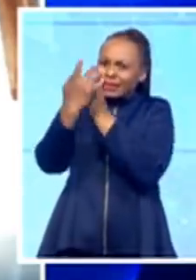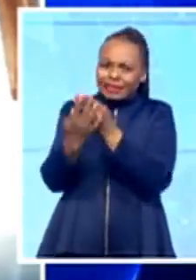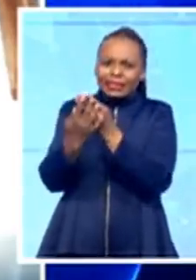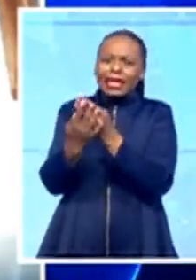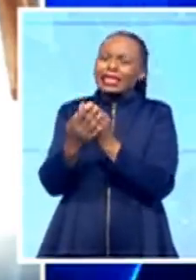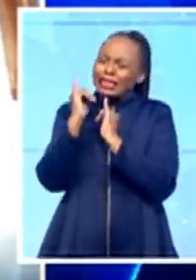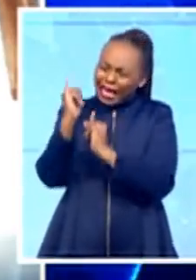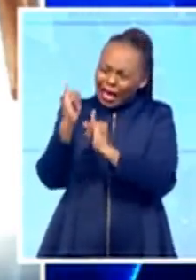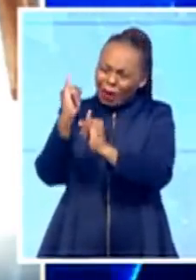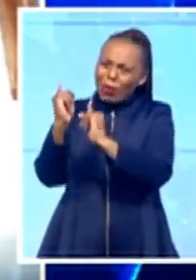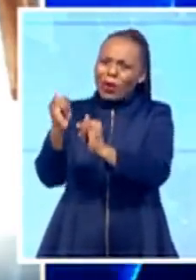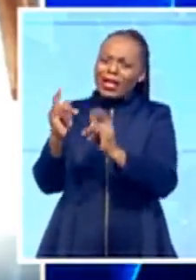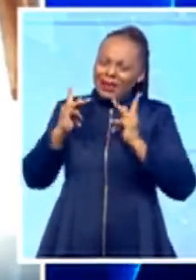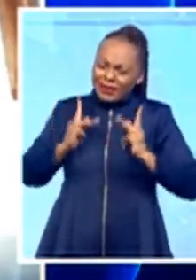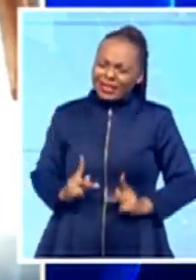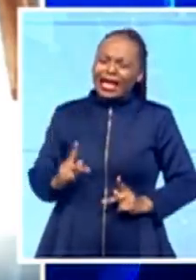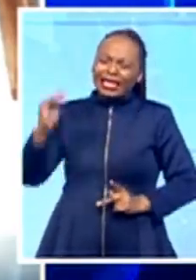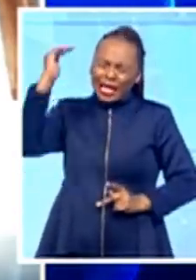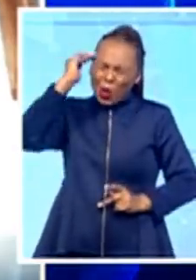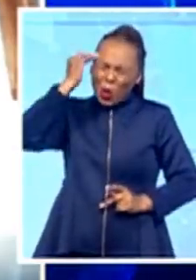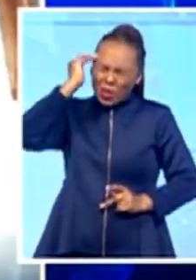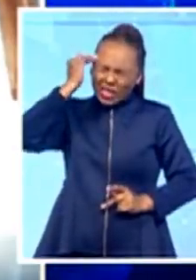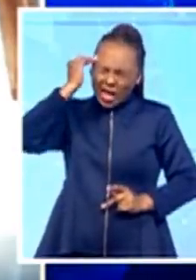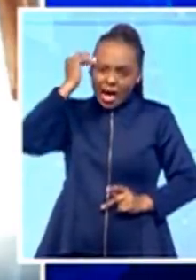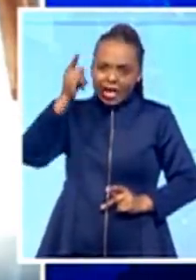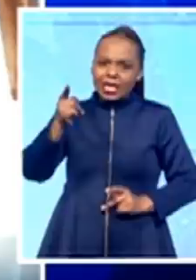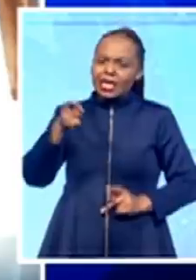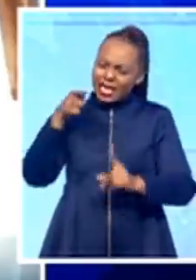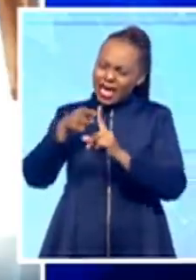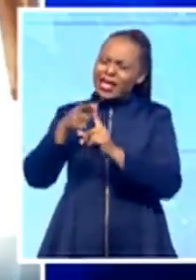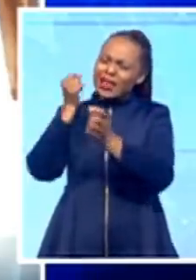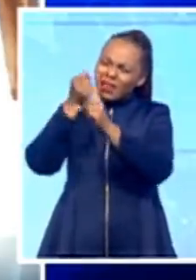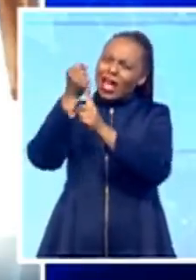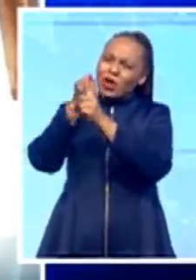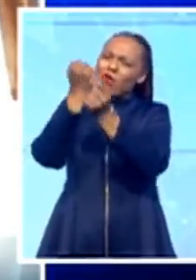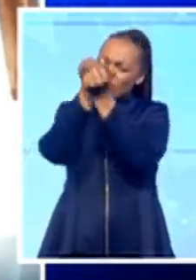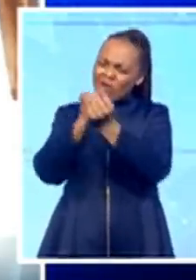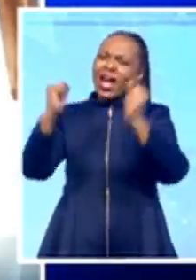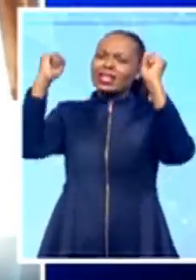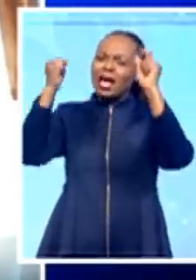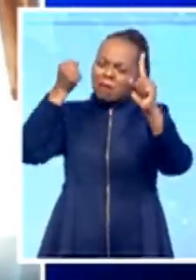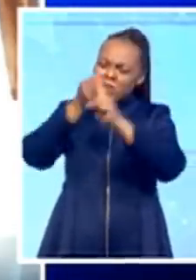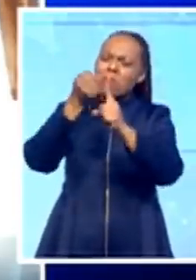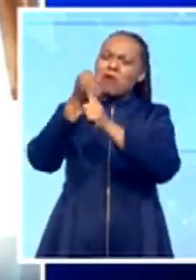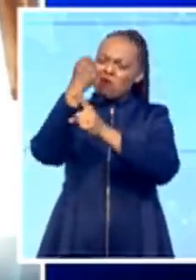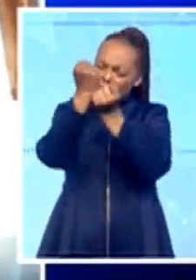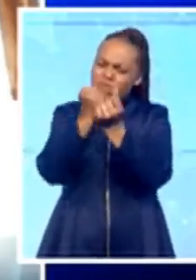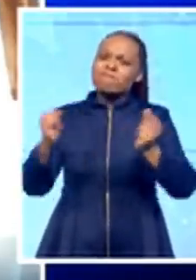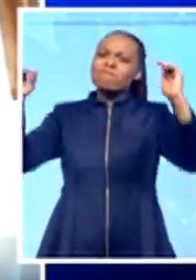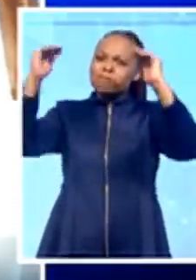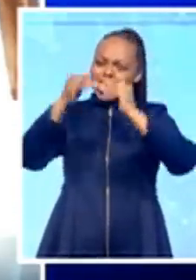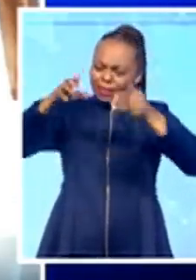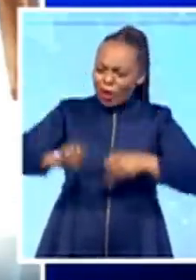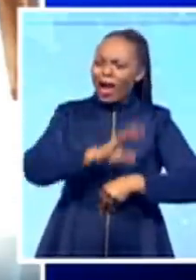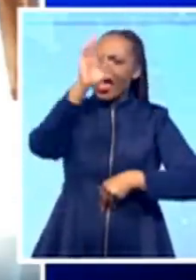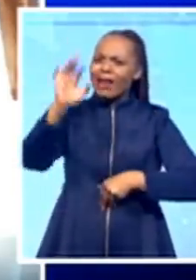psychologically. This is a freedom fighter who fought for the liberation of South Africa. For him, at 79 years old, to be jailed